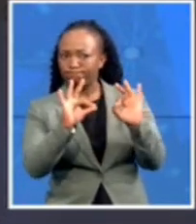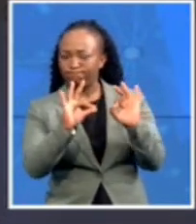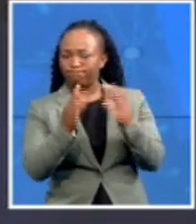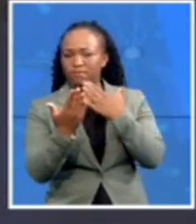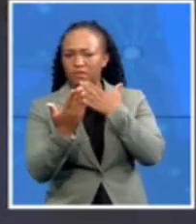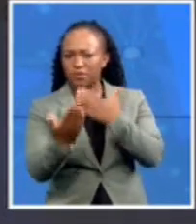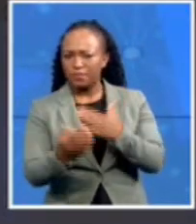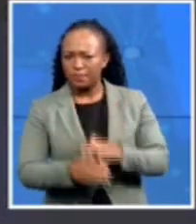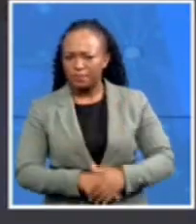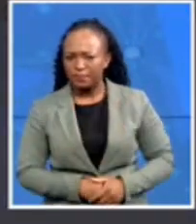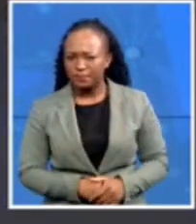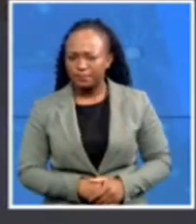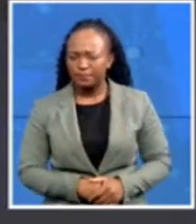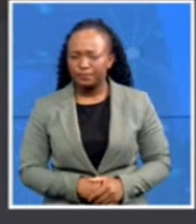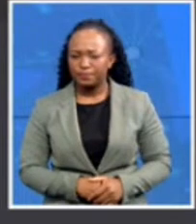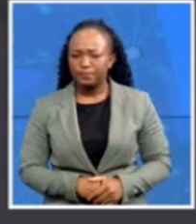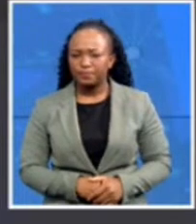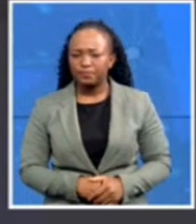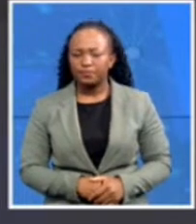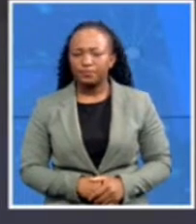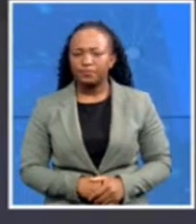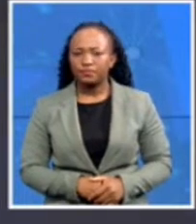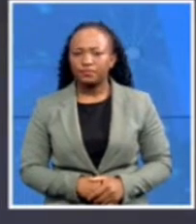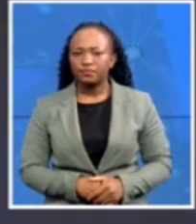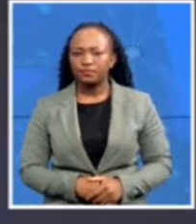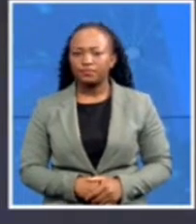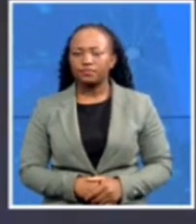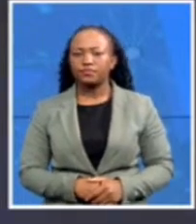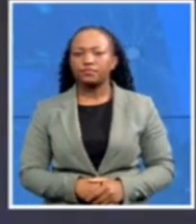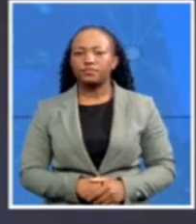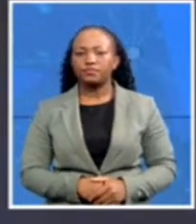Andre, please go ahead. Please lower your hand, ma'am.